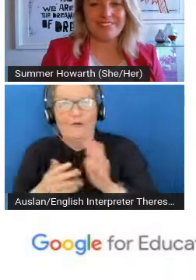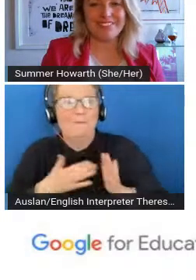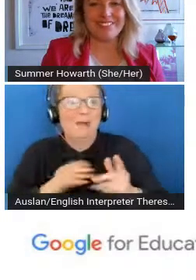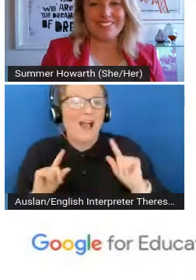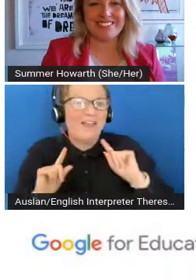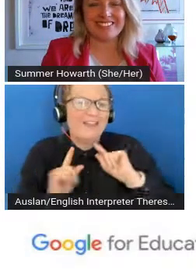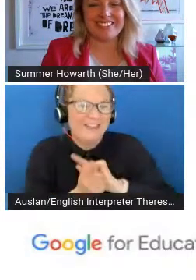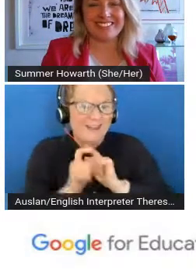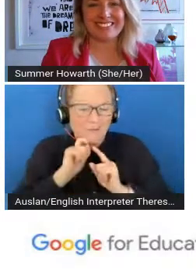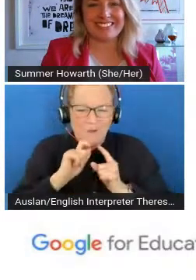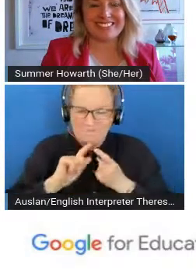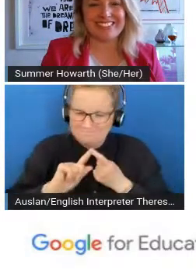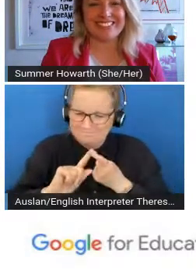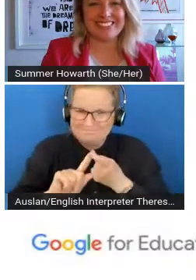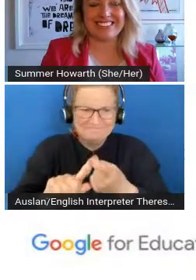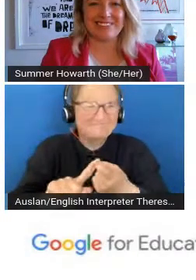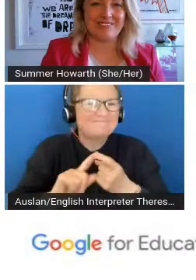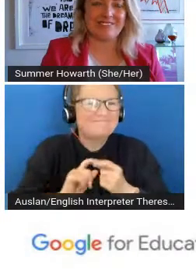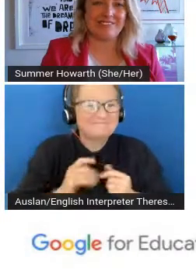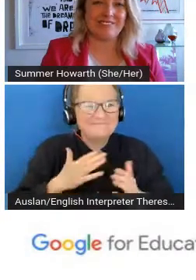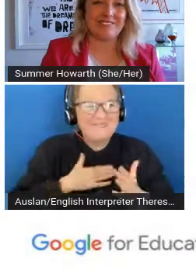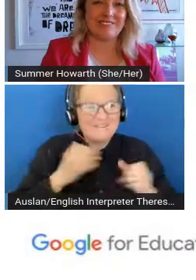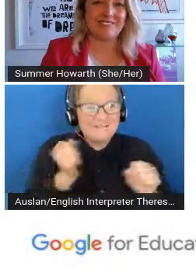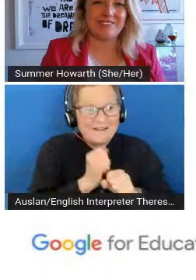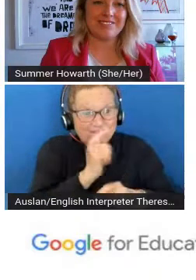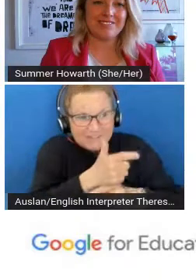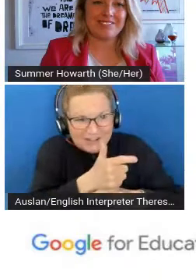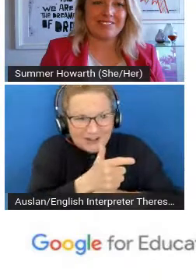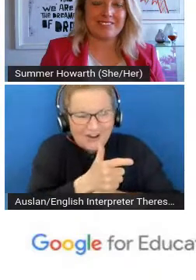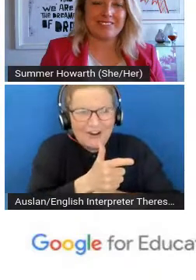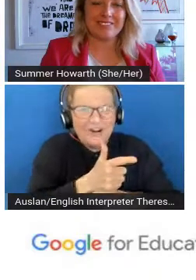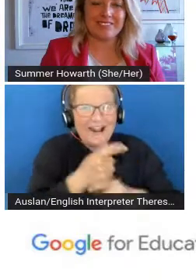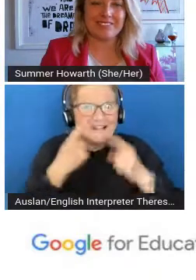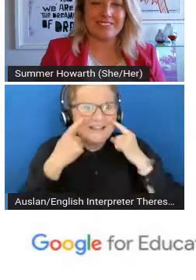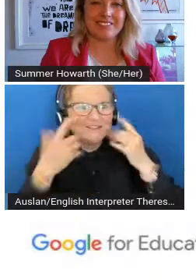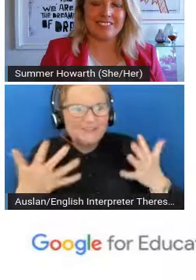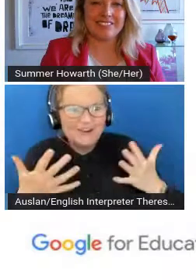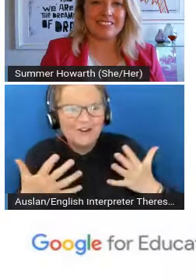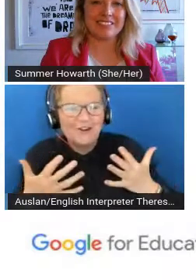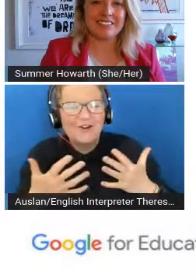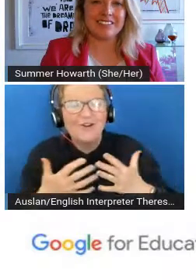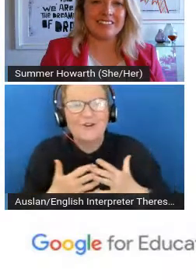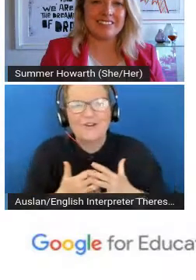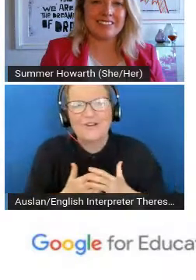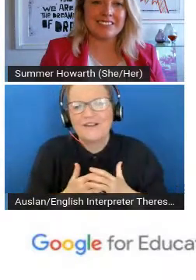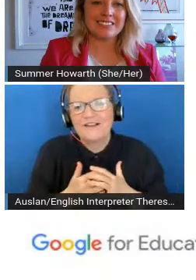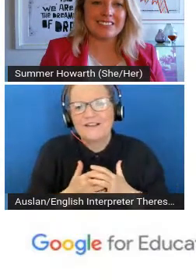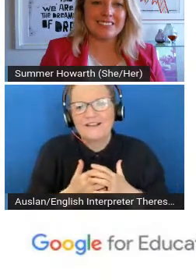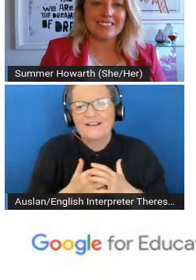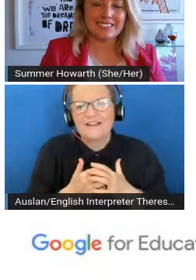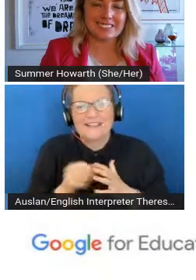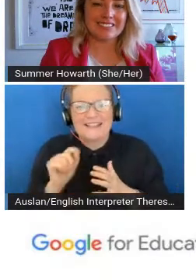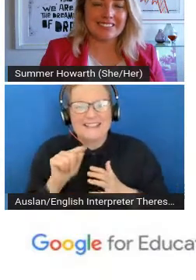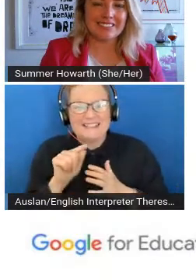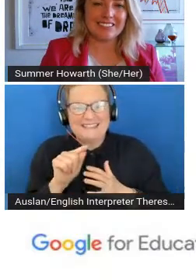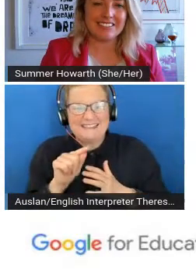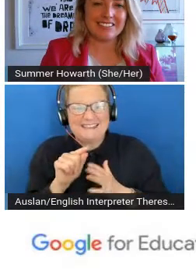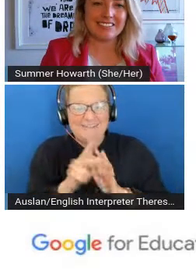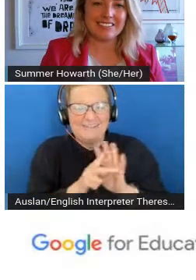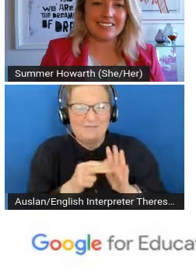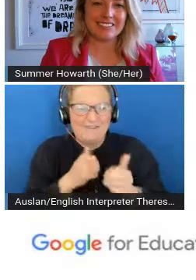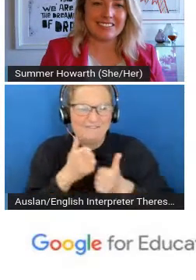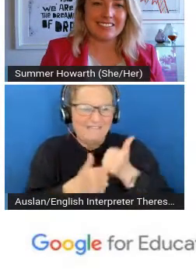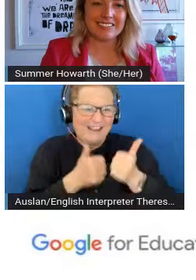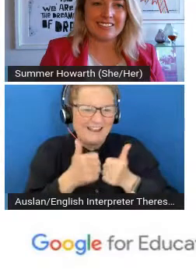my thing. I love making videos. I love being able to show that. WeVideo just happens to be my favorite. And then of course something like